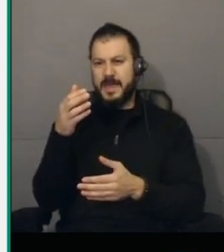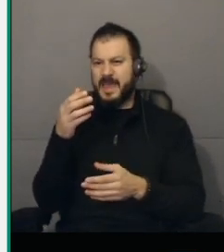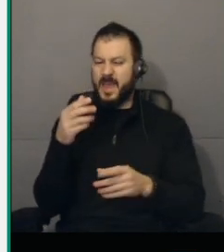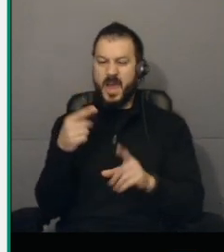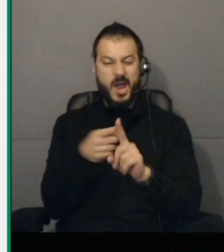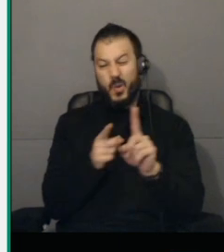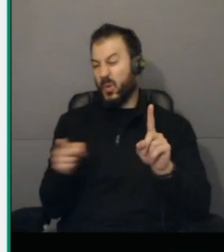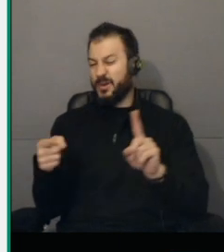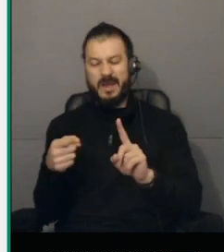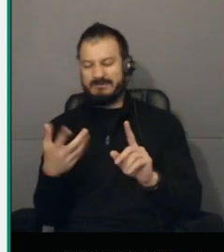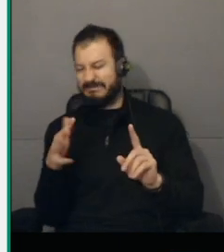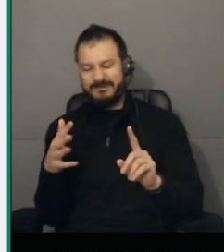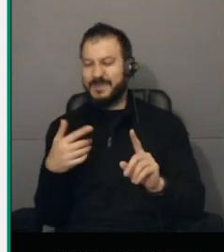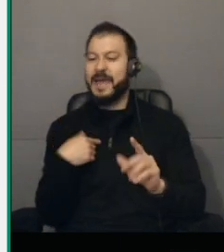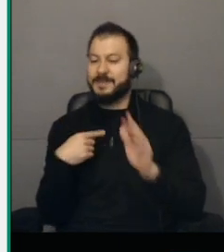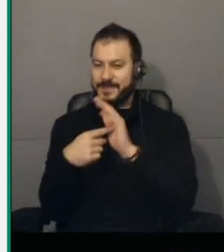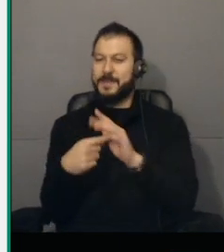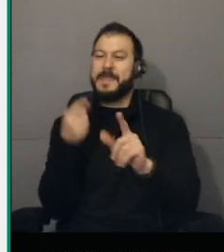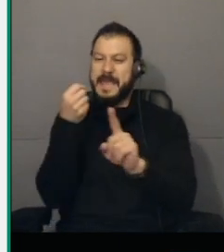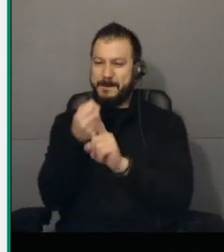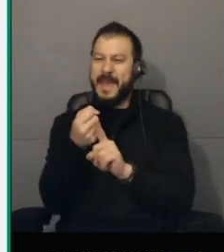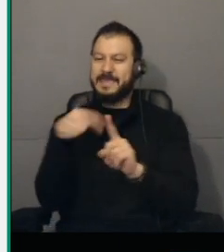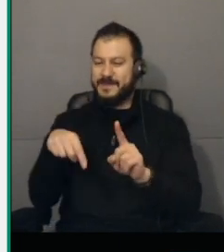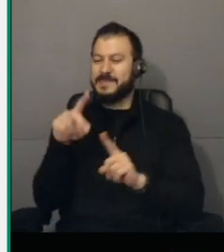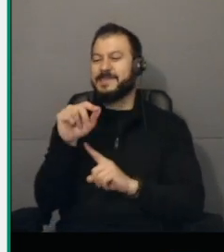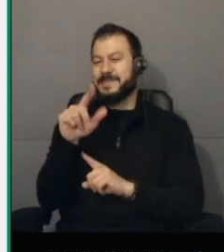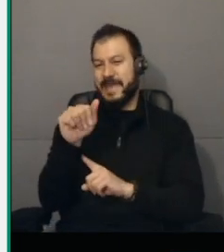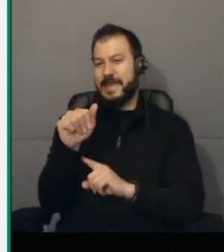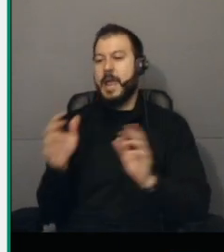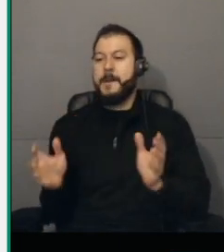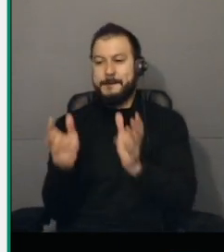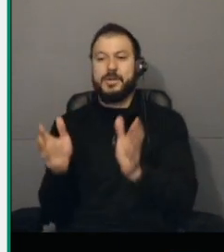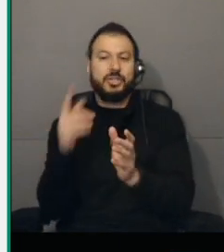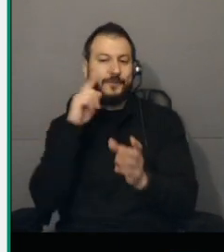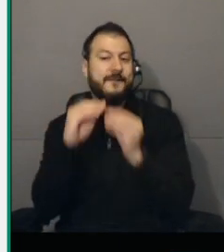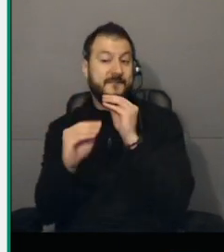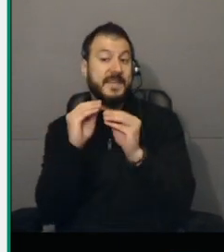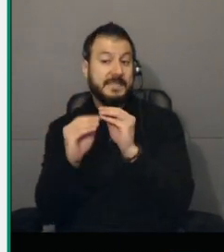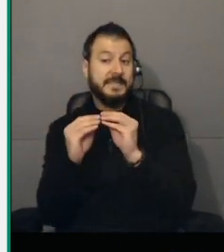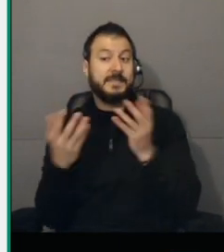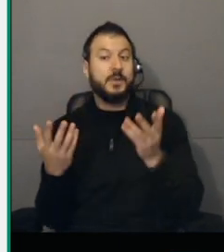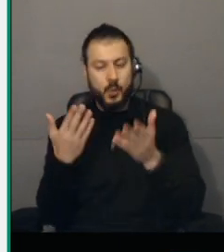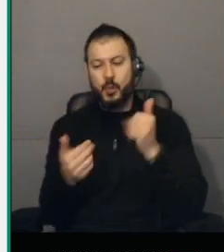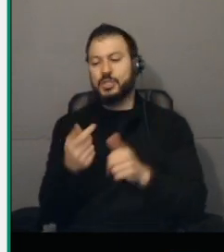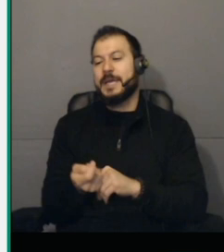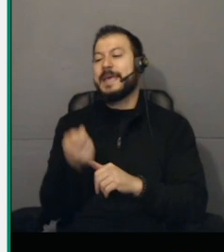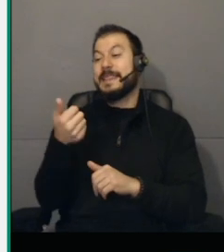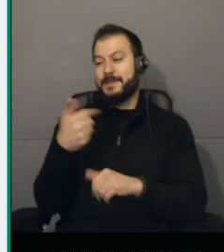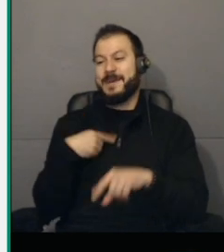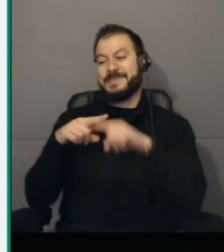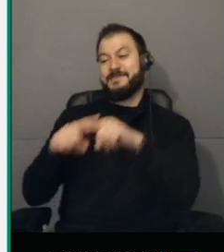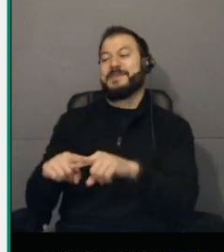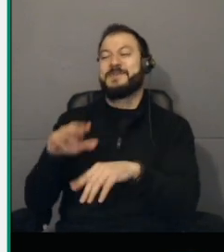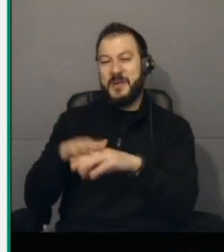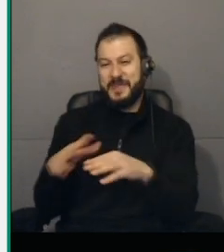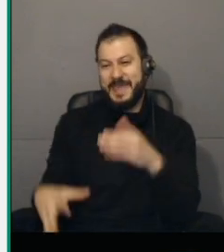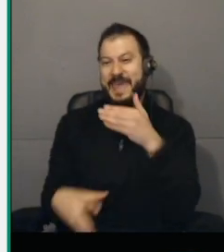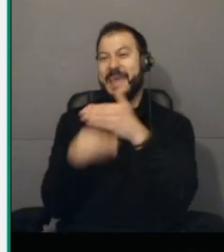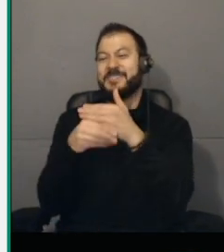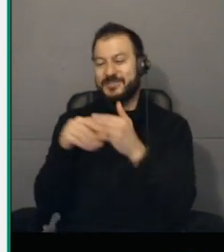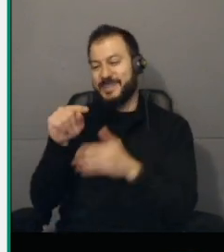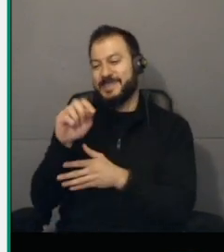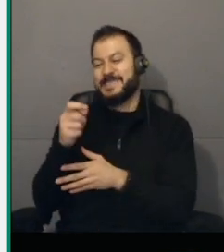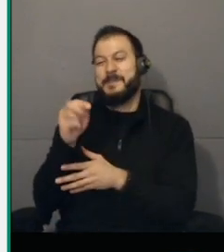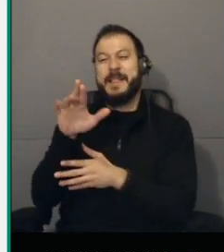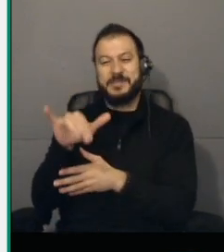workaround, I was able to demonstrate the impact of this data and push for a fix, which eliminated my dependence on those extra telemetry